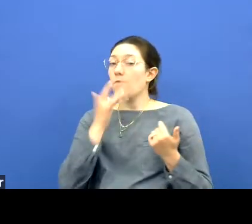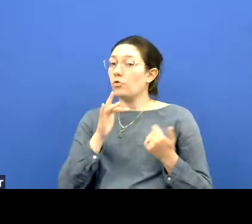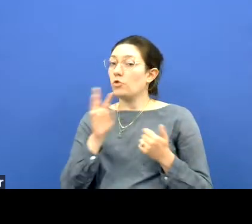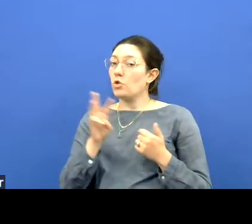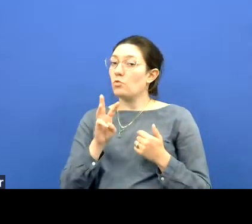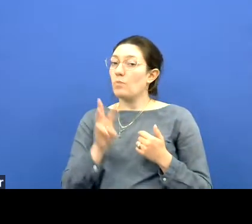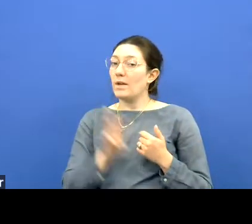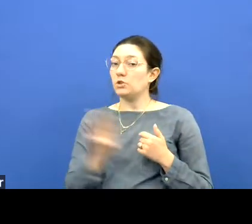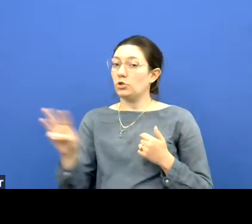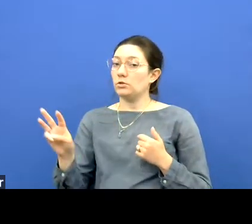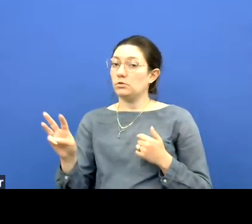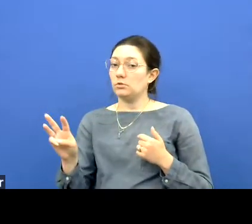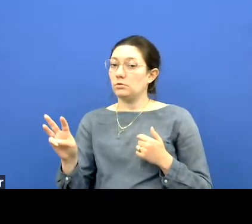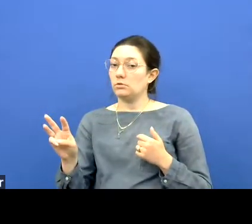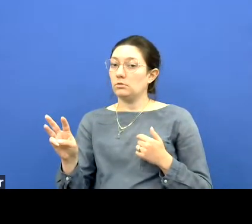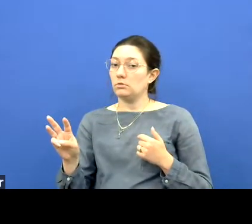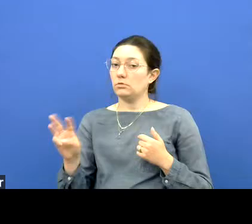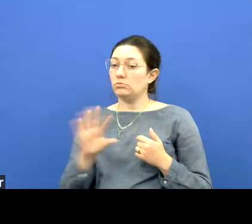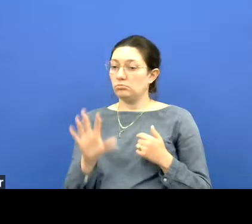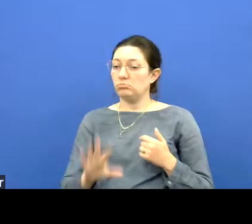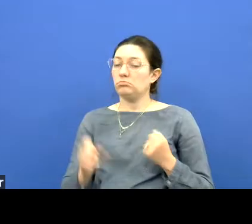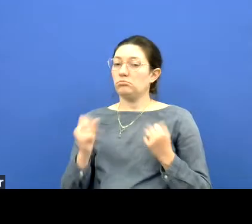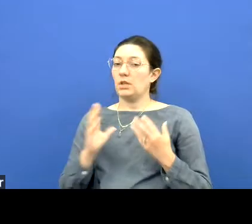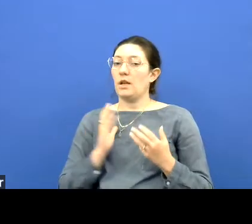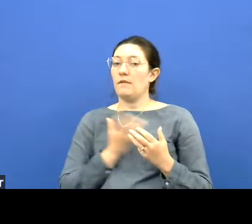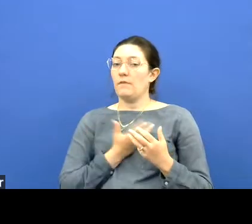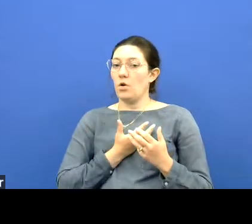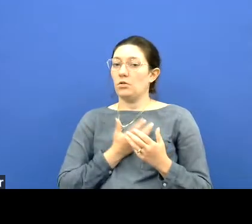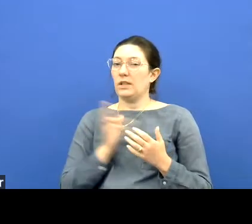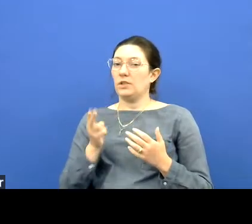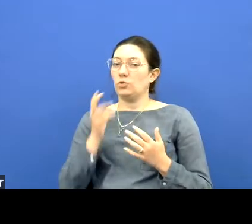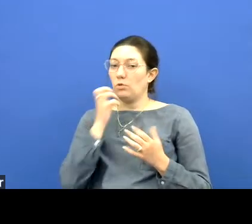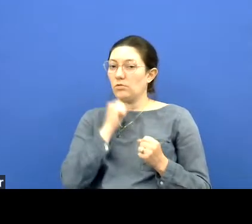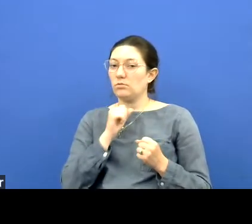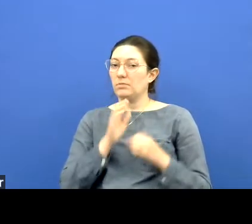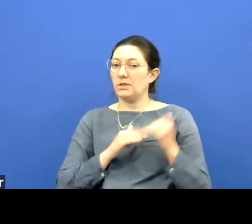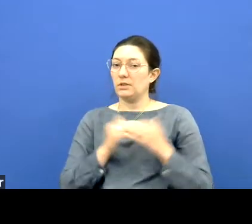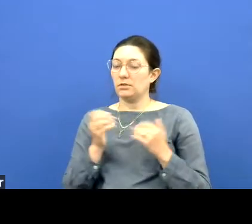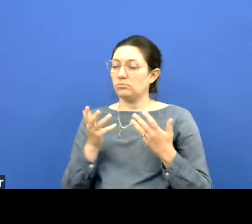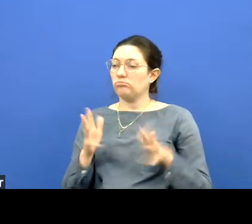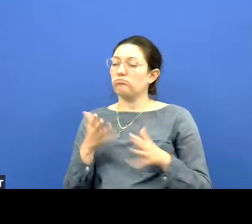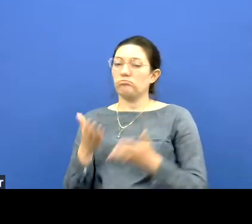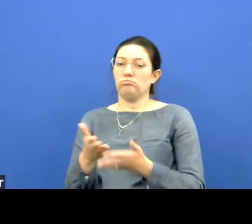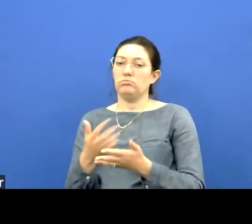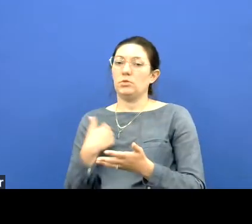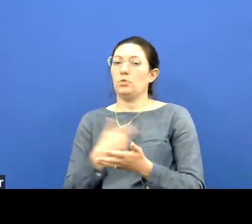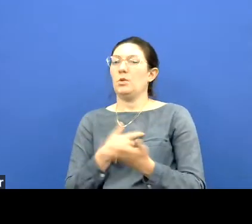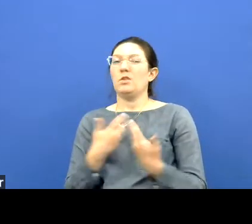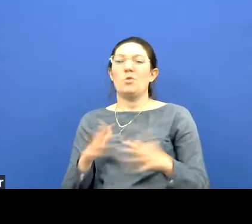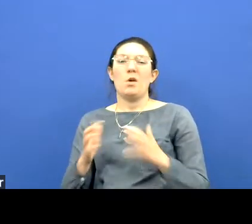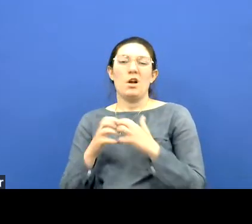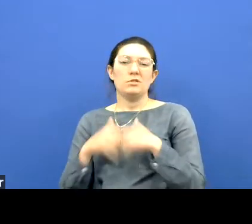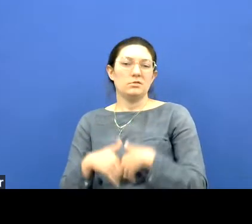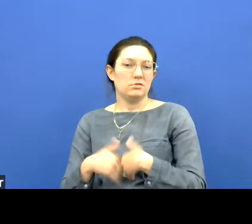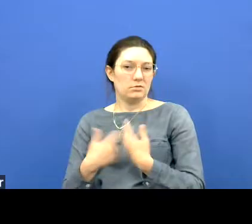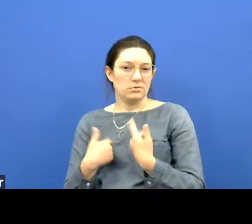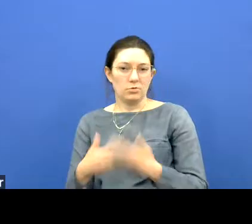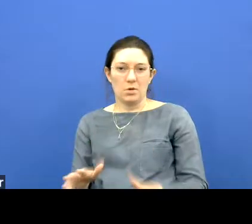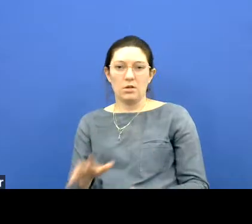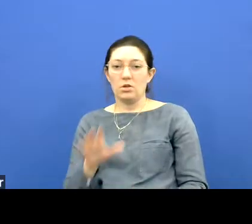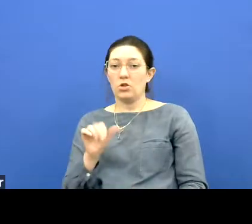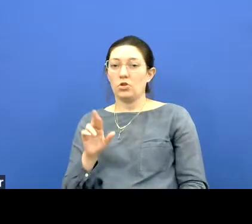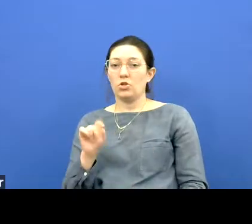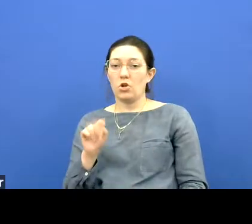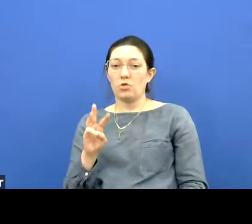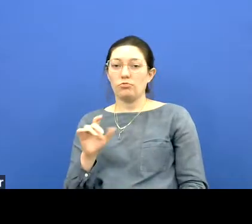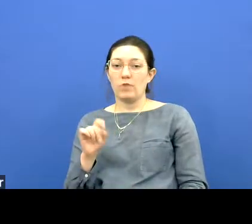Hamlet, we still have a lot of our historic buildings, and I don't want to see them fall into ruin. The Cartwrights is already there.